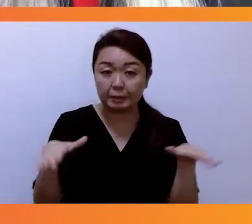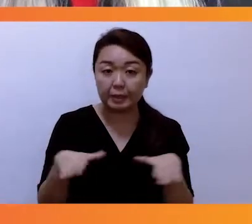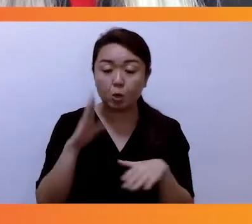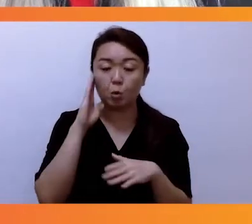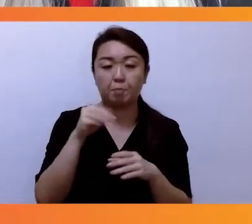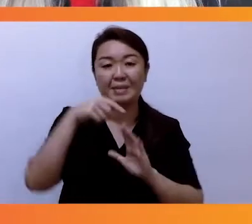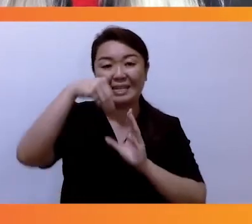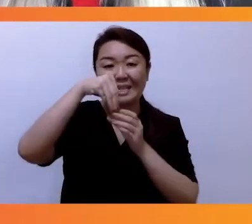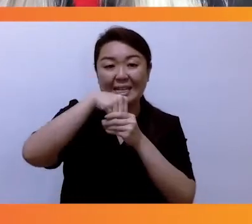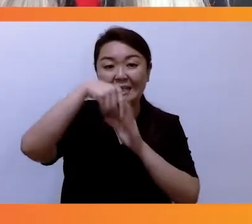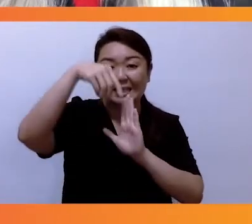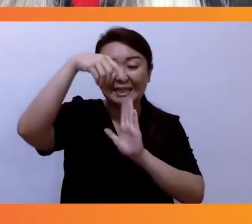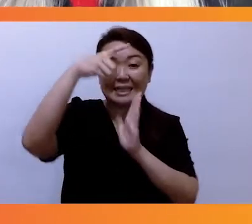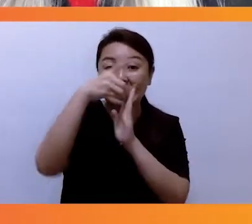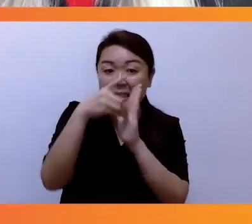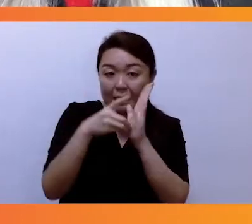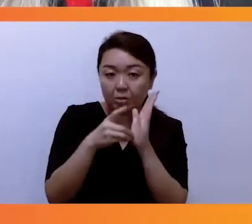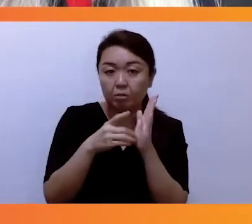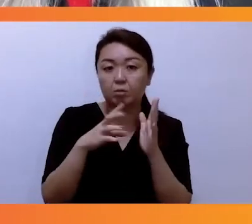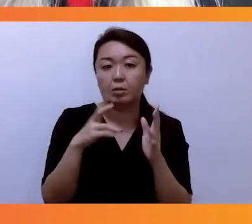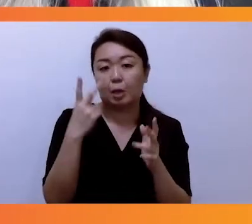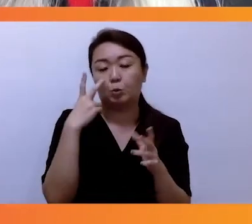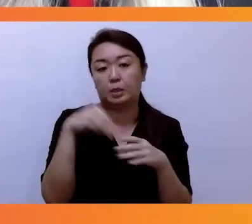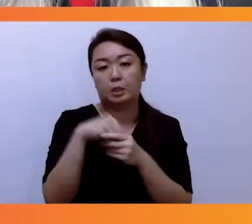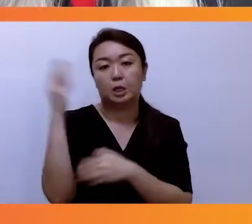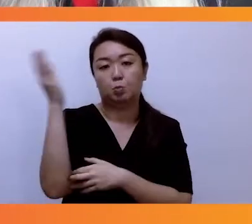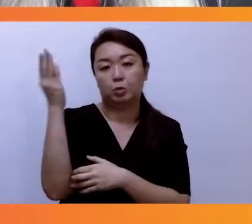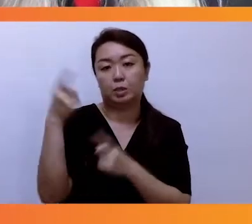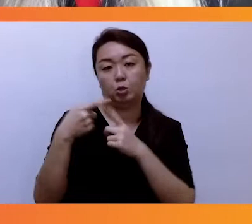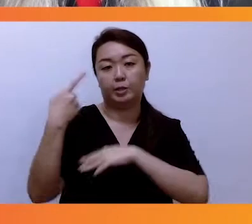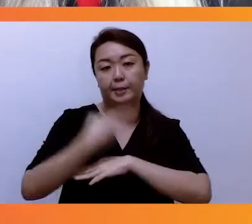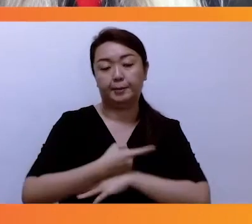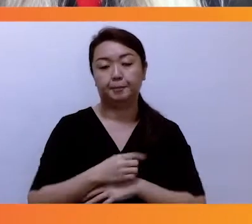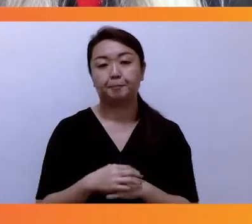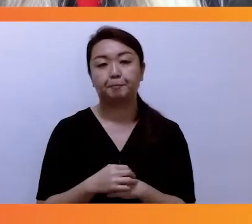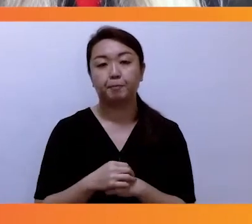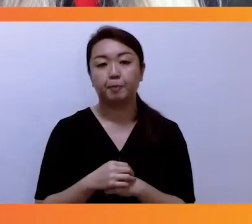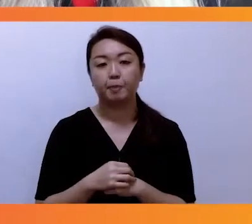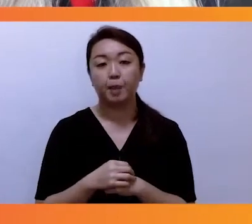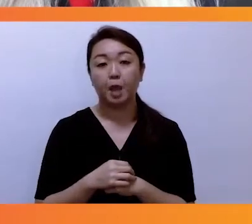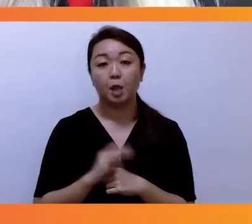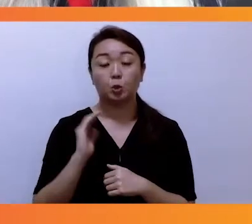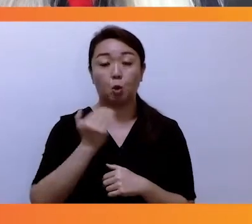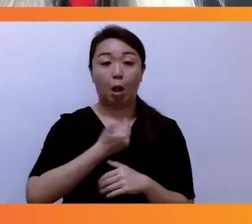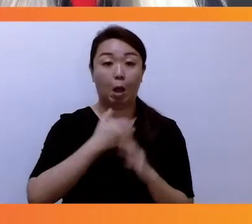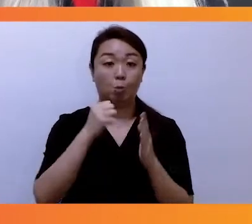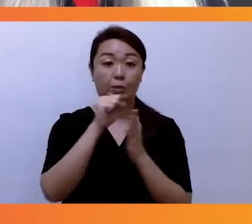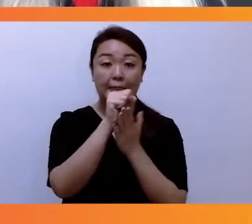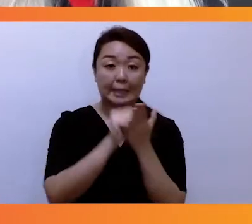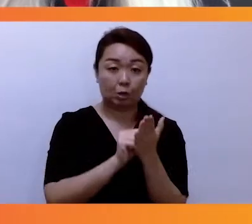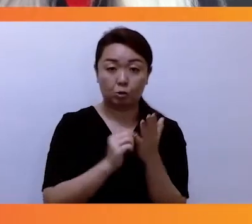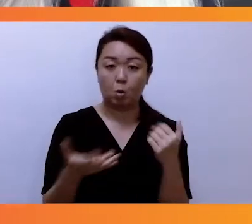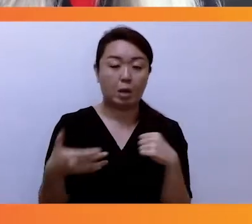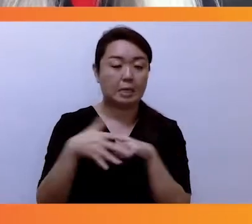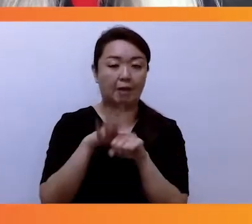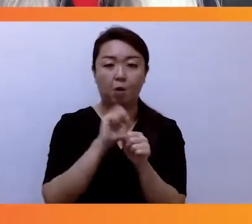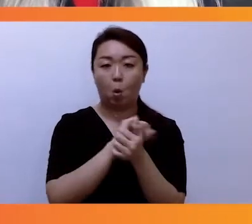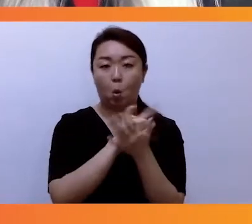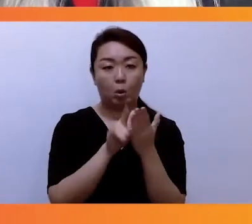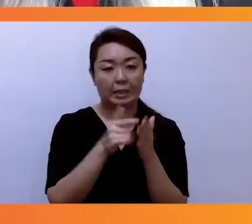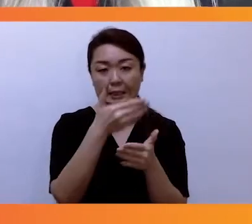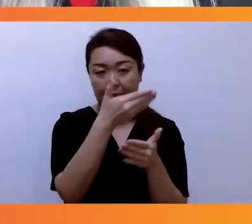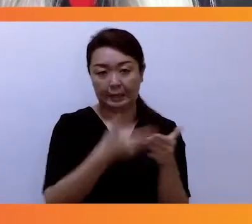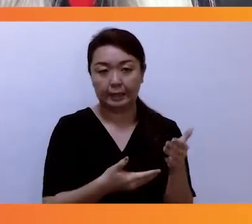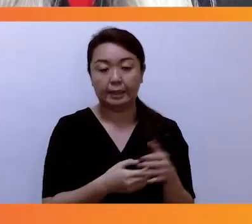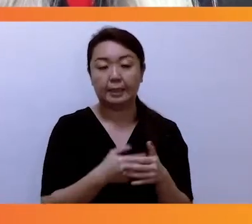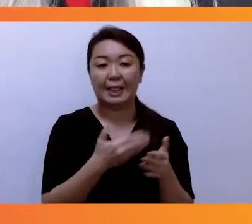be more in-depth looked at as we move through this presentation today. So our session is going to cover all of